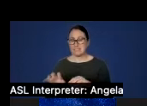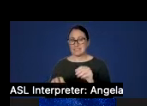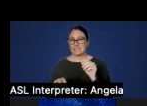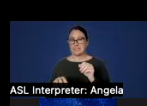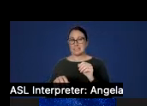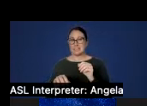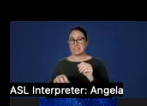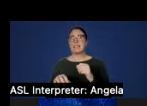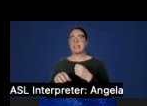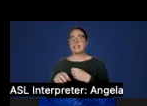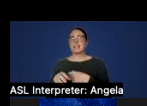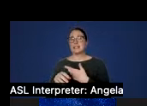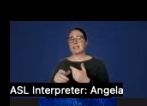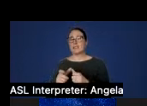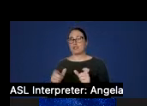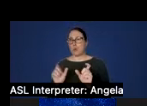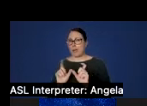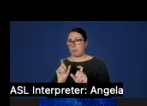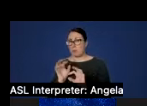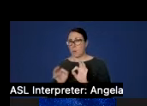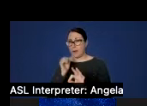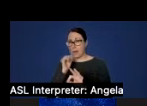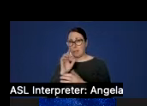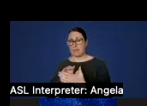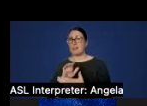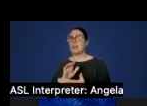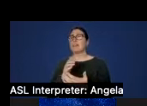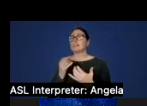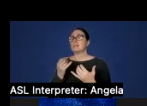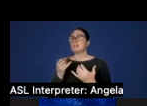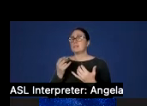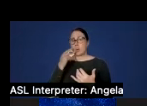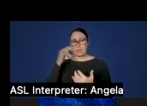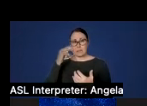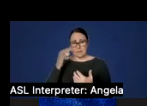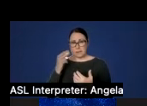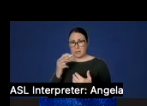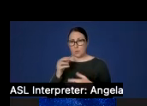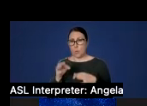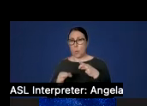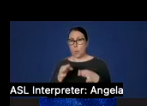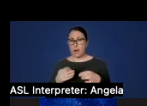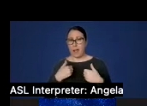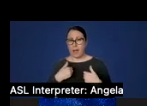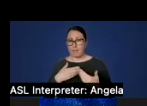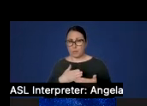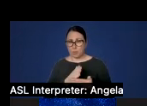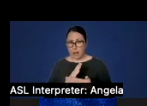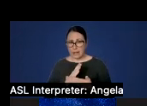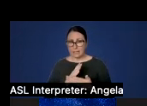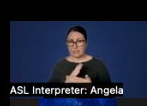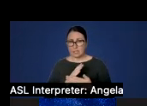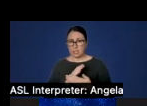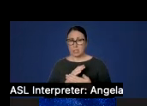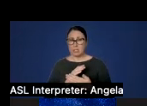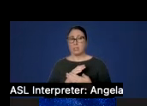With reservations designated sovereign nations, the Indian tribes and their tribal courts have the right to enforce the rule of law on their